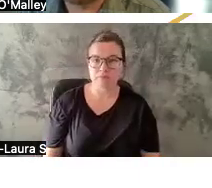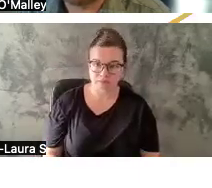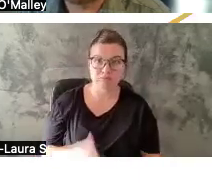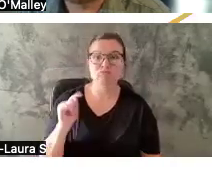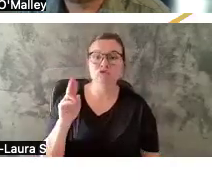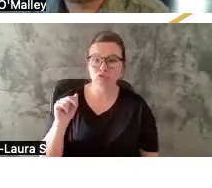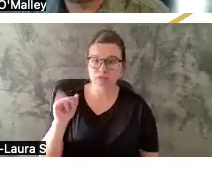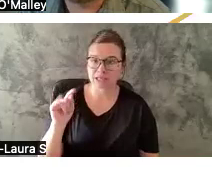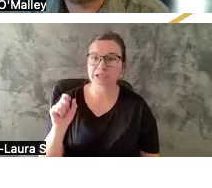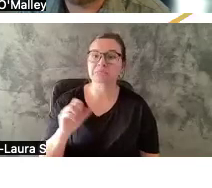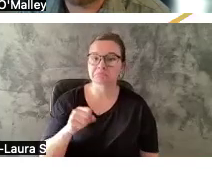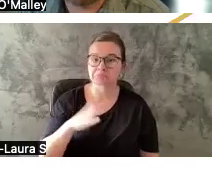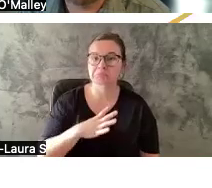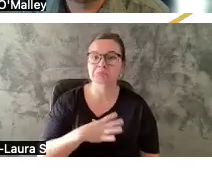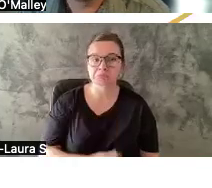Traits, sure.